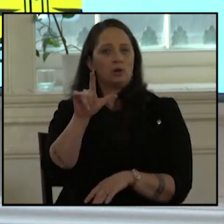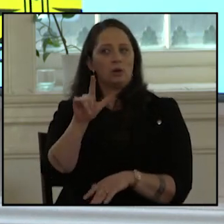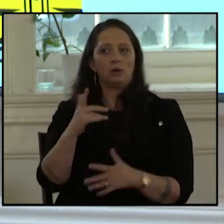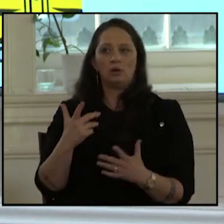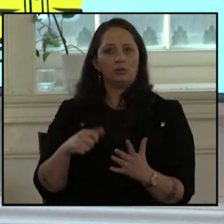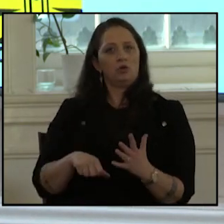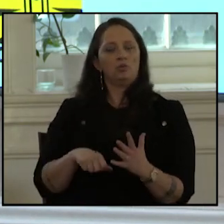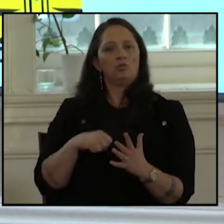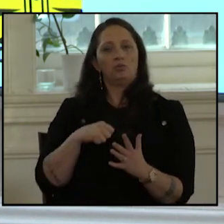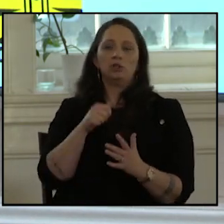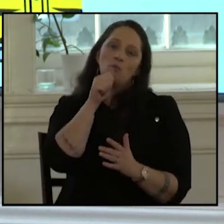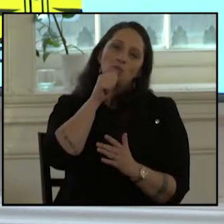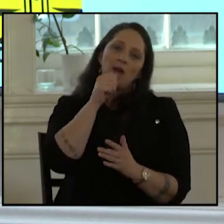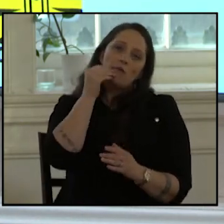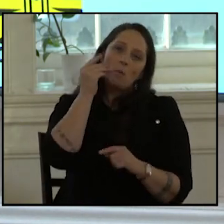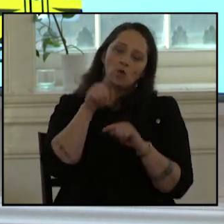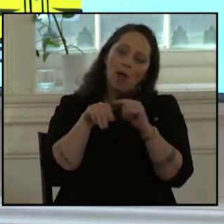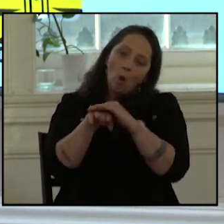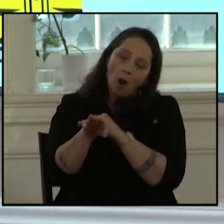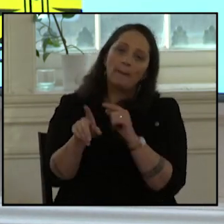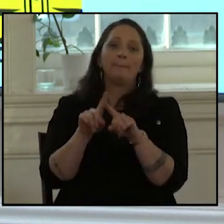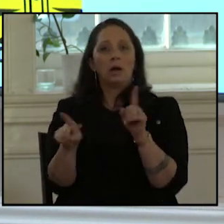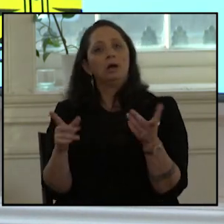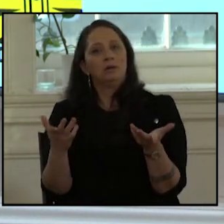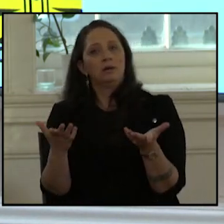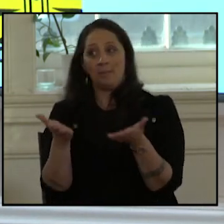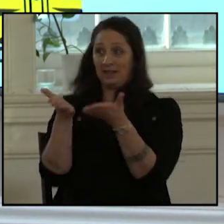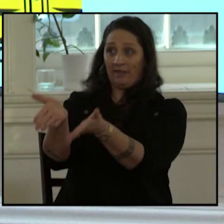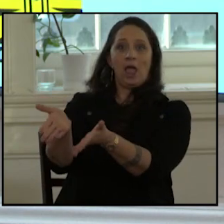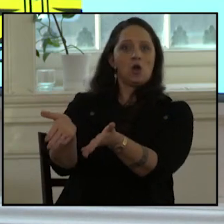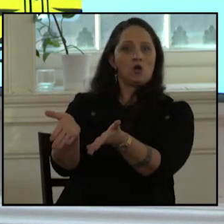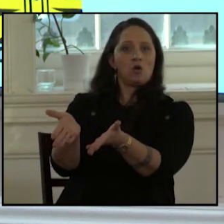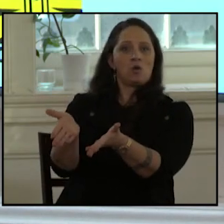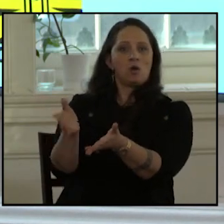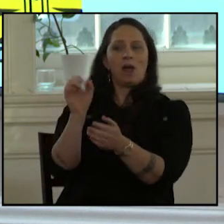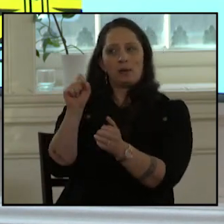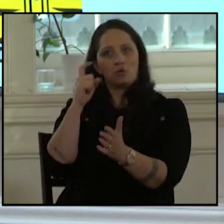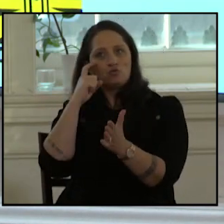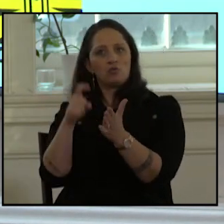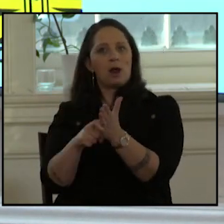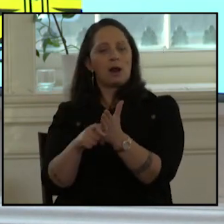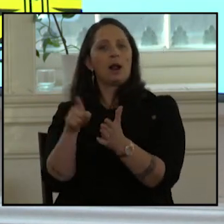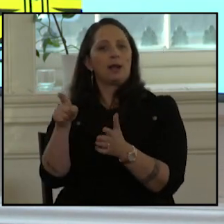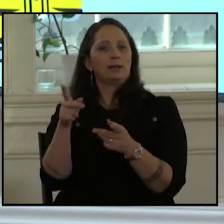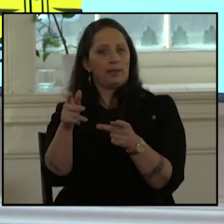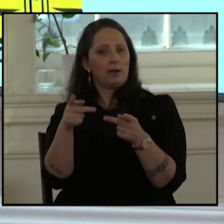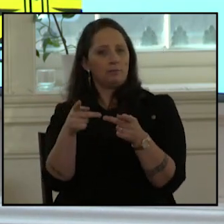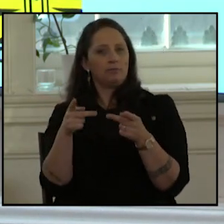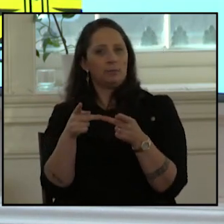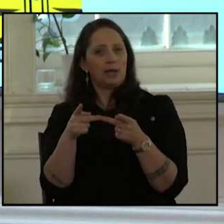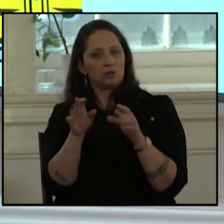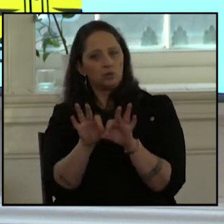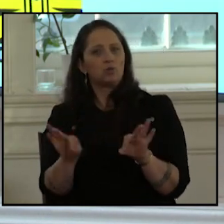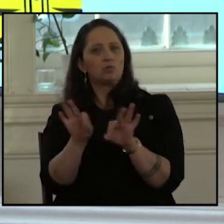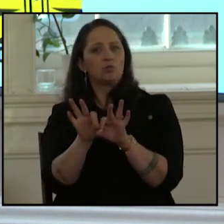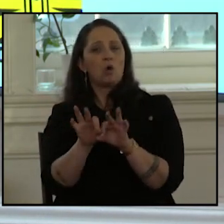home, so you can't go in it, but it's there and it can be recognized. And her home in